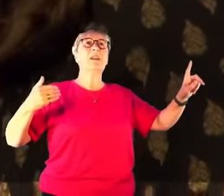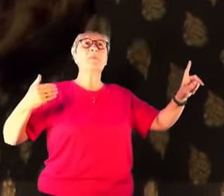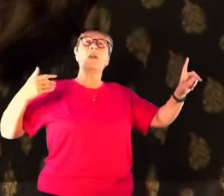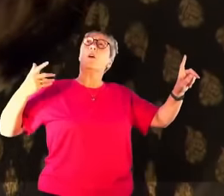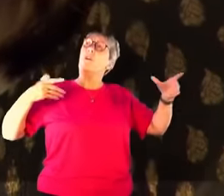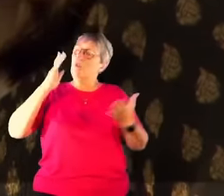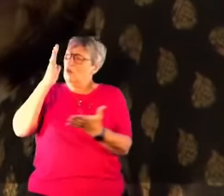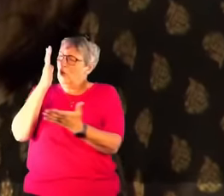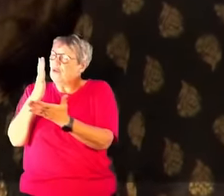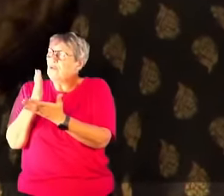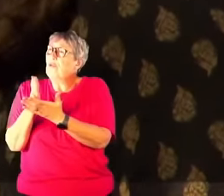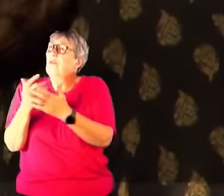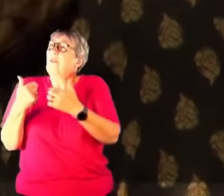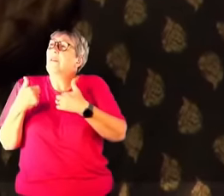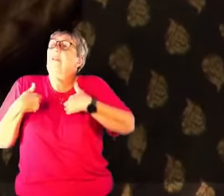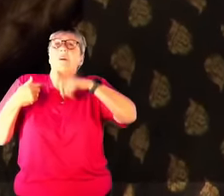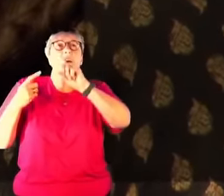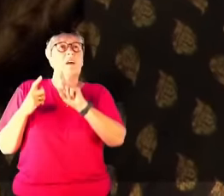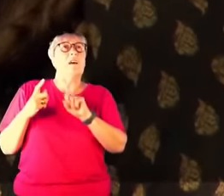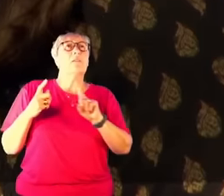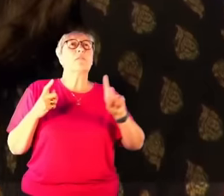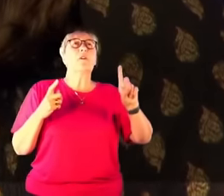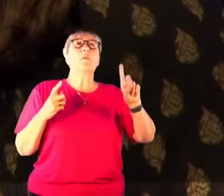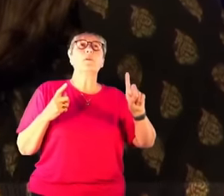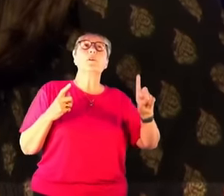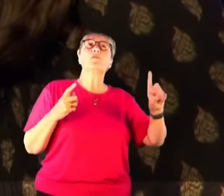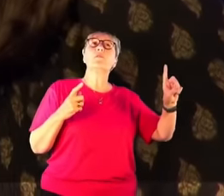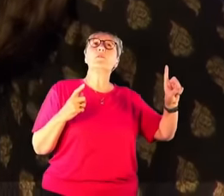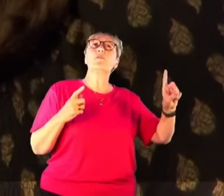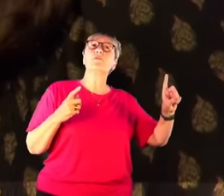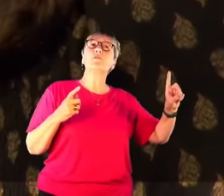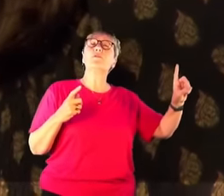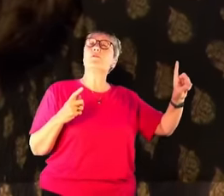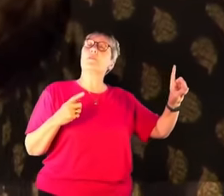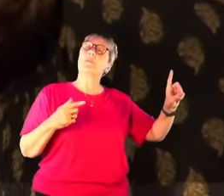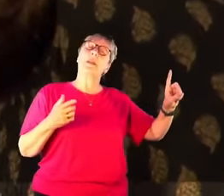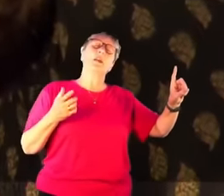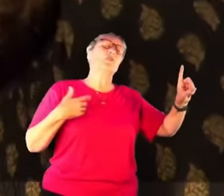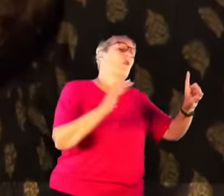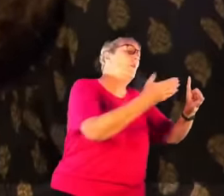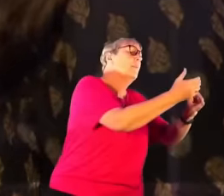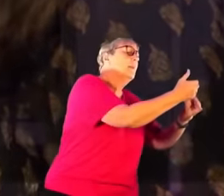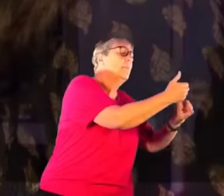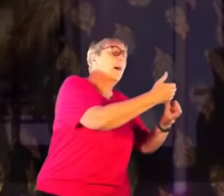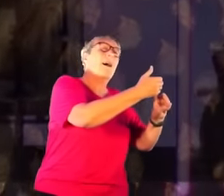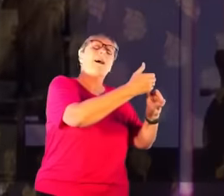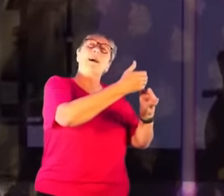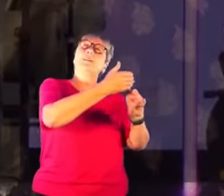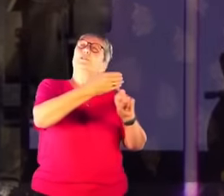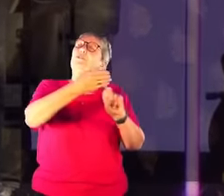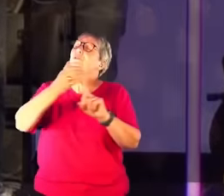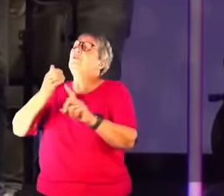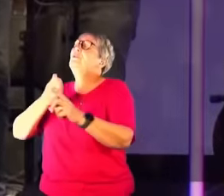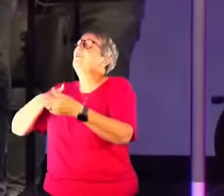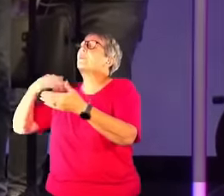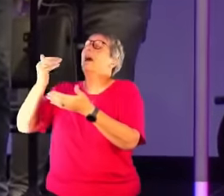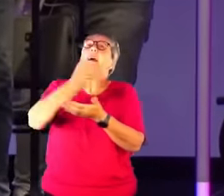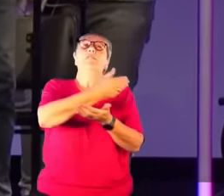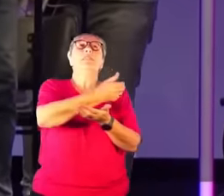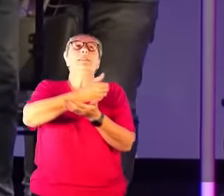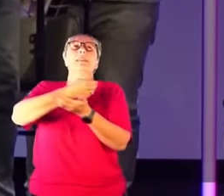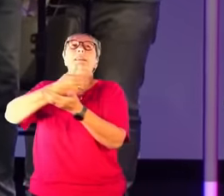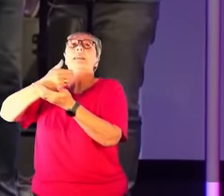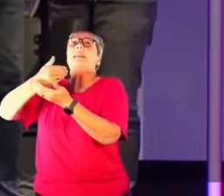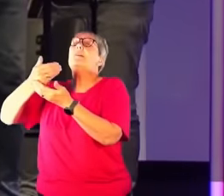safety when I wander from your truth. Draw me back to